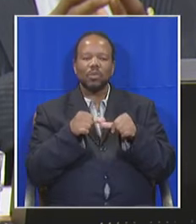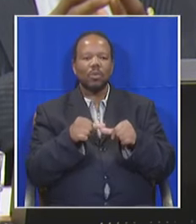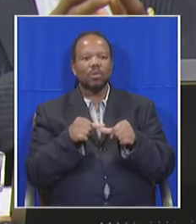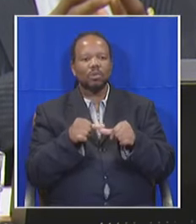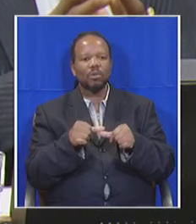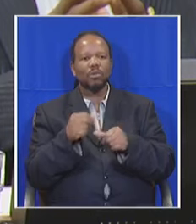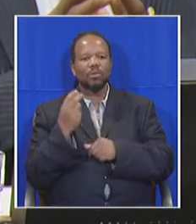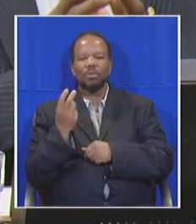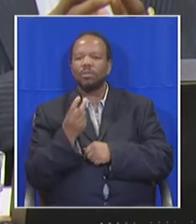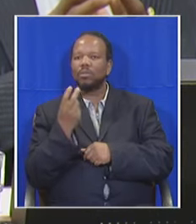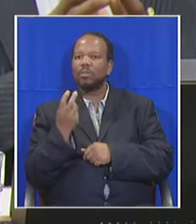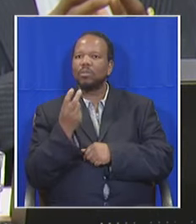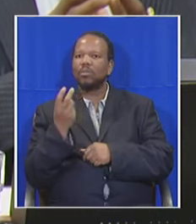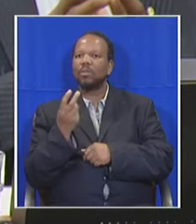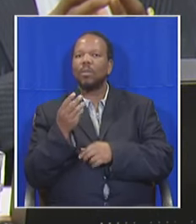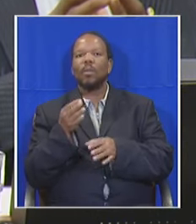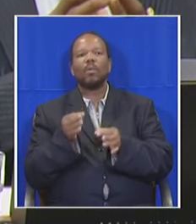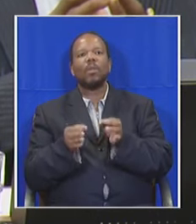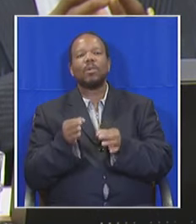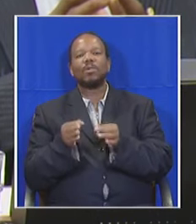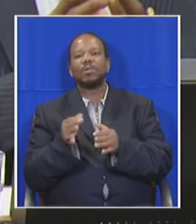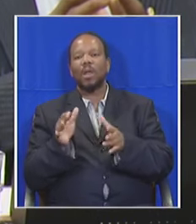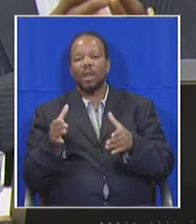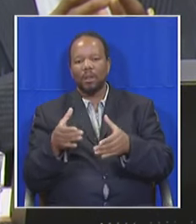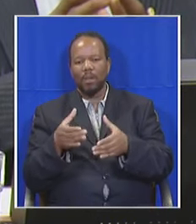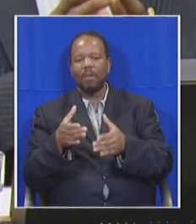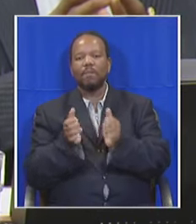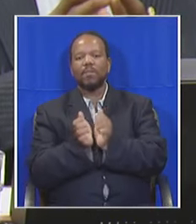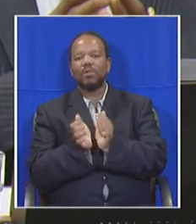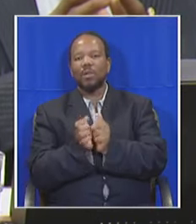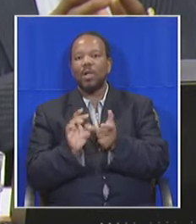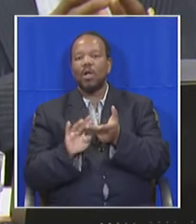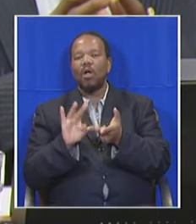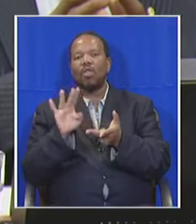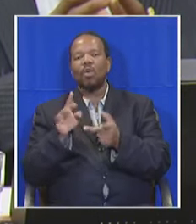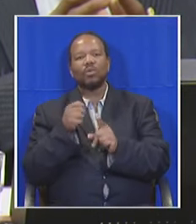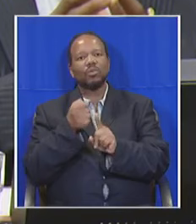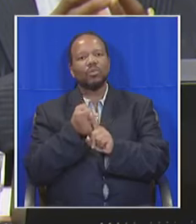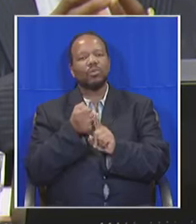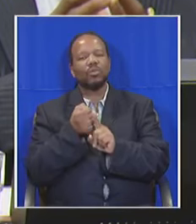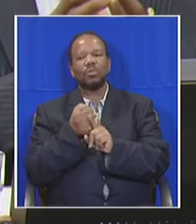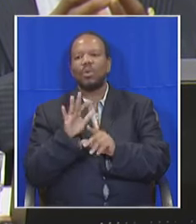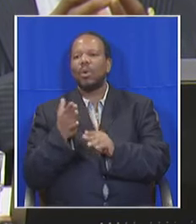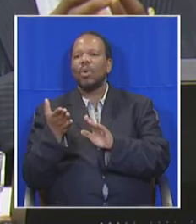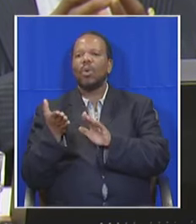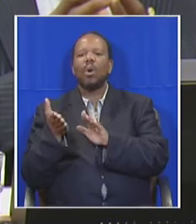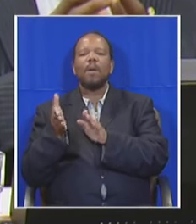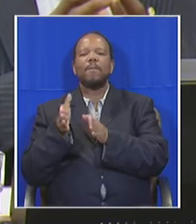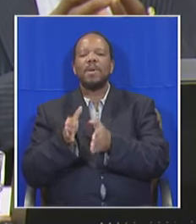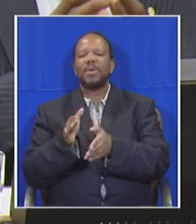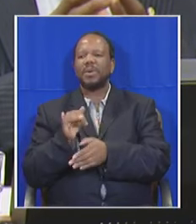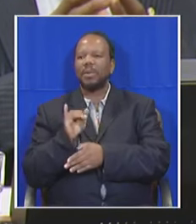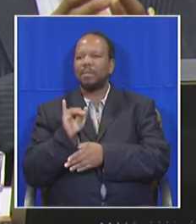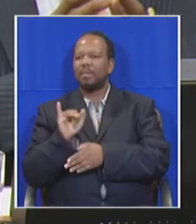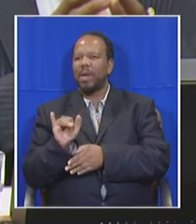recover all political prisoners and activists buried inhumanly in unmarked